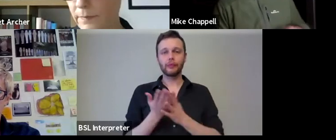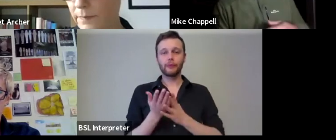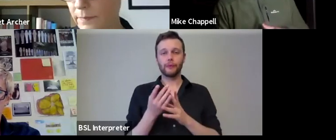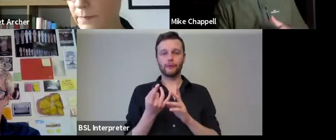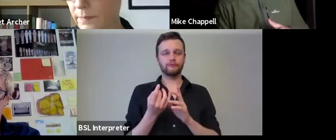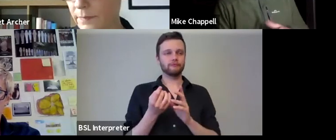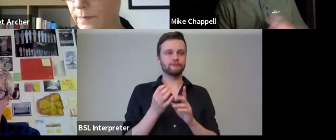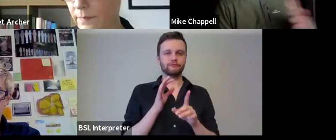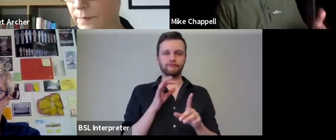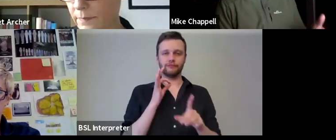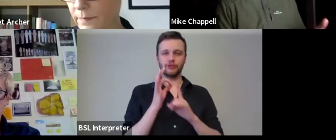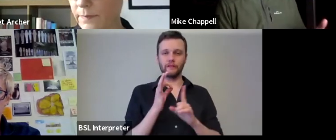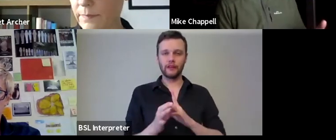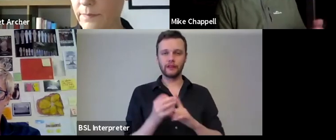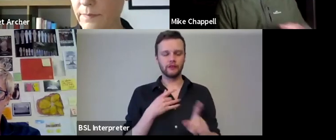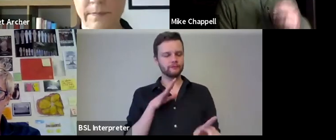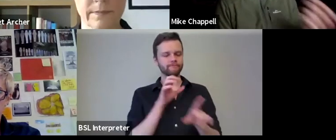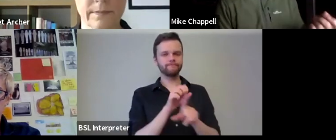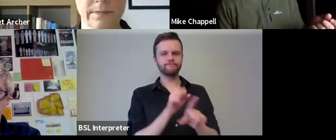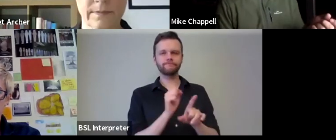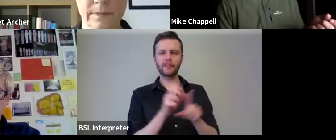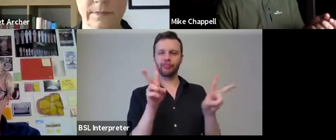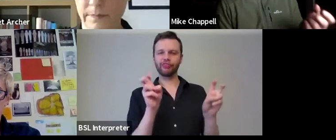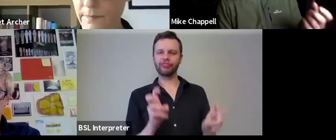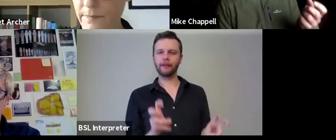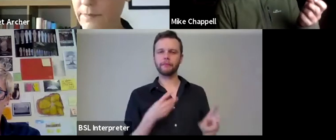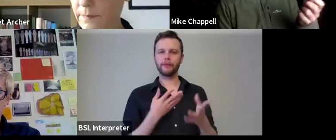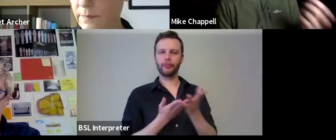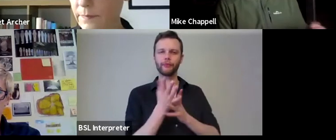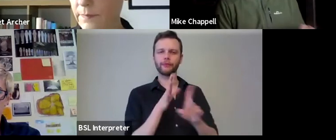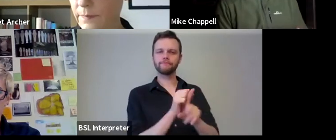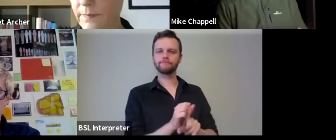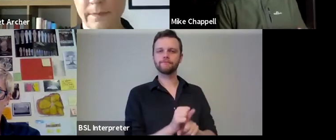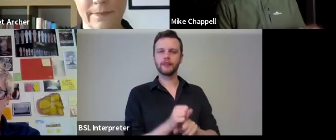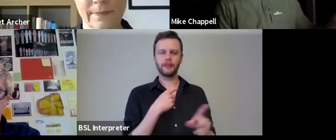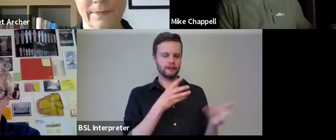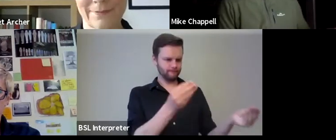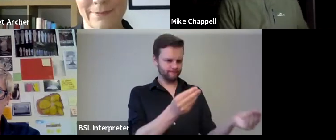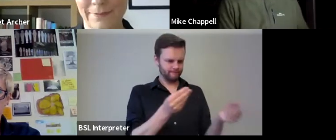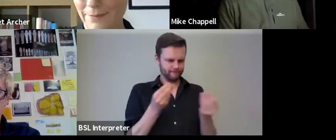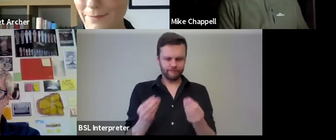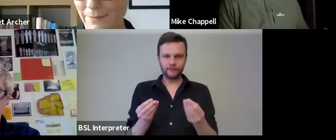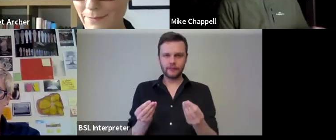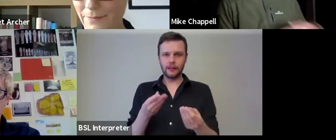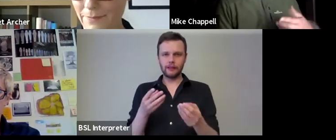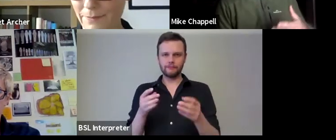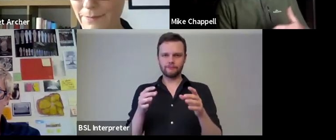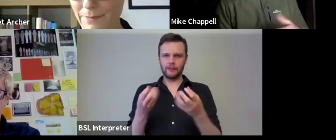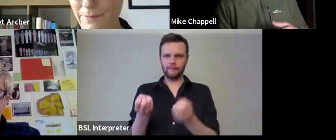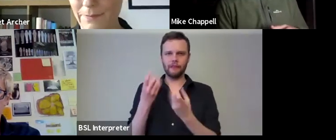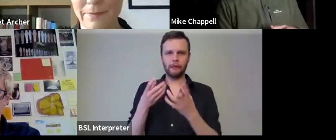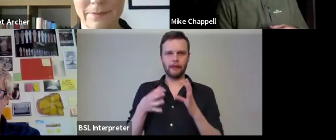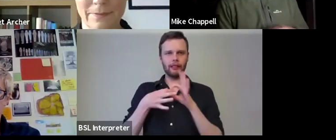and identify themes within those and then cluster the pieces of feedback around those themes,